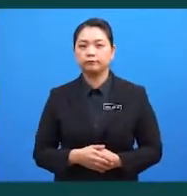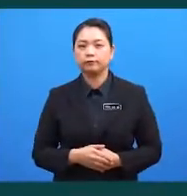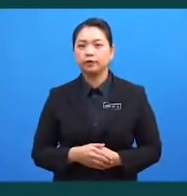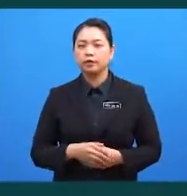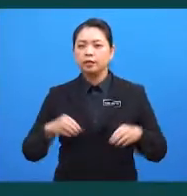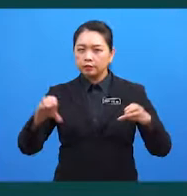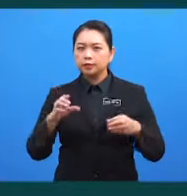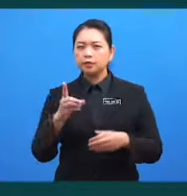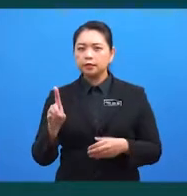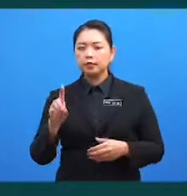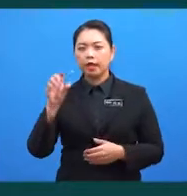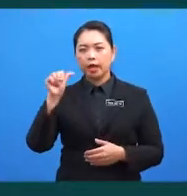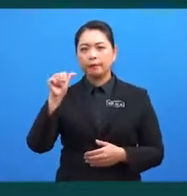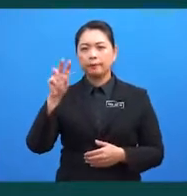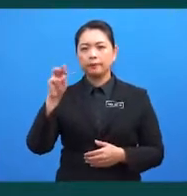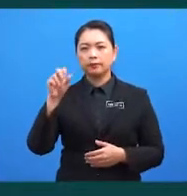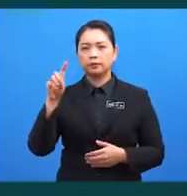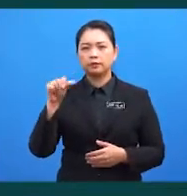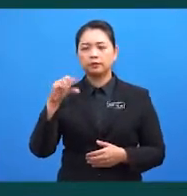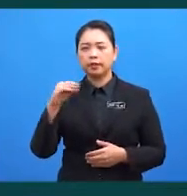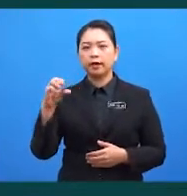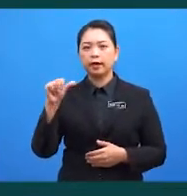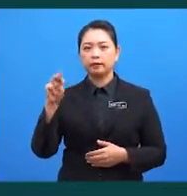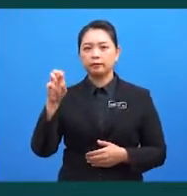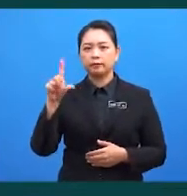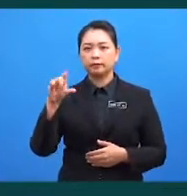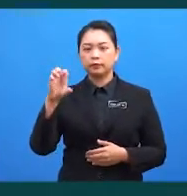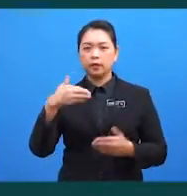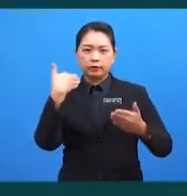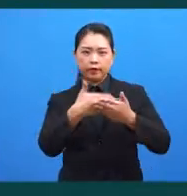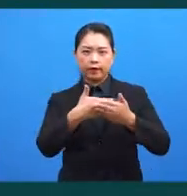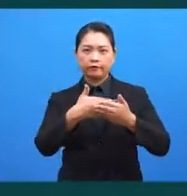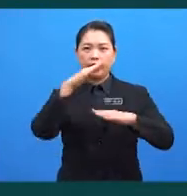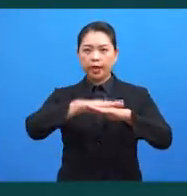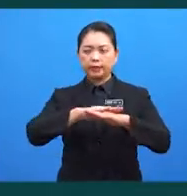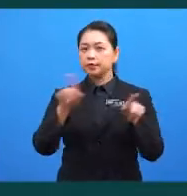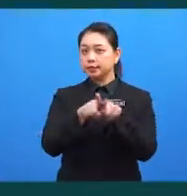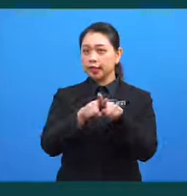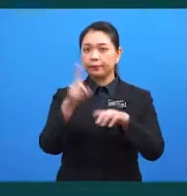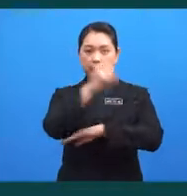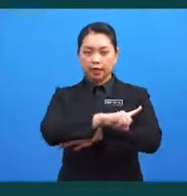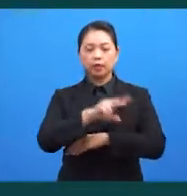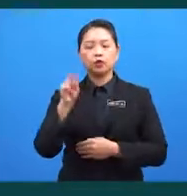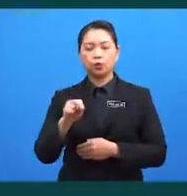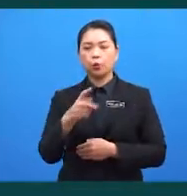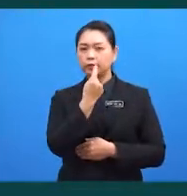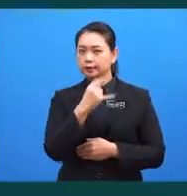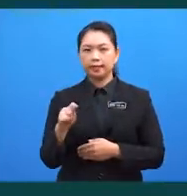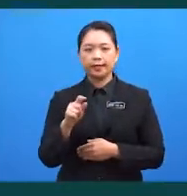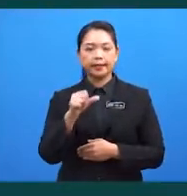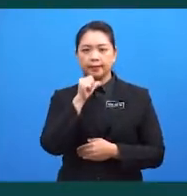Amanda and Emily arrive at Marrakesh Airport on the same day? No, they